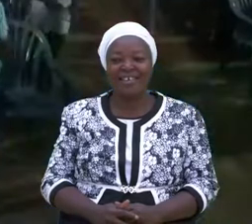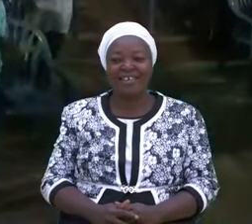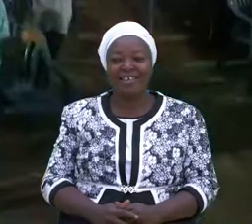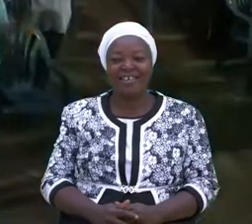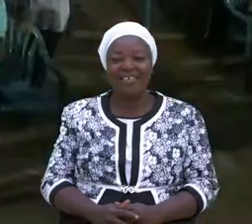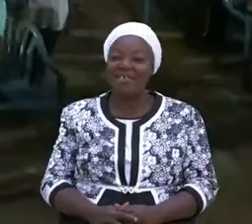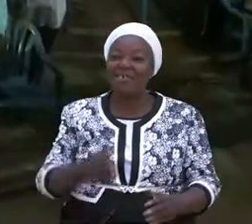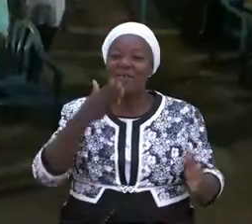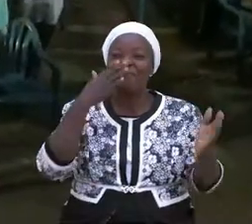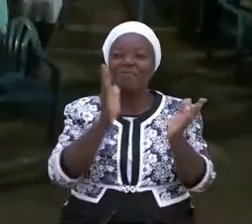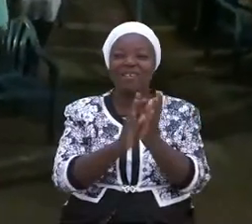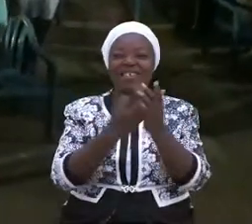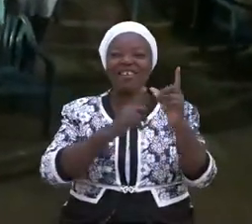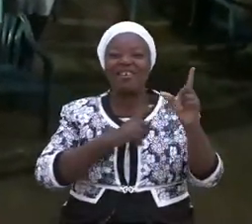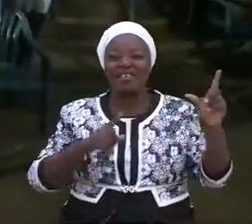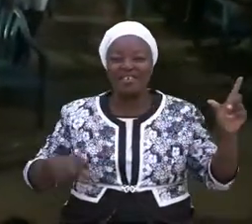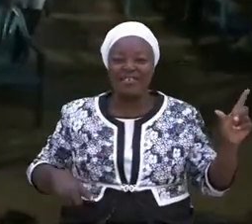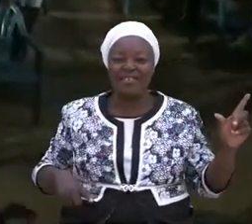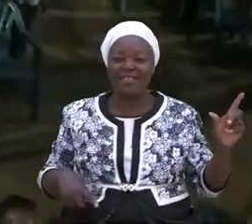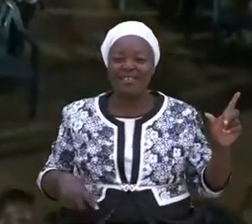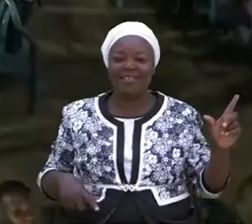Praise the Lord.